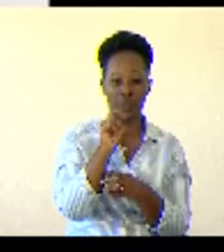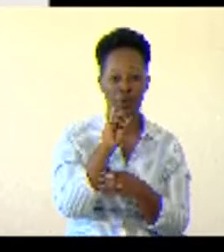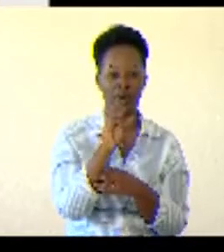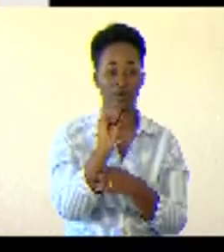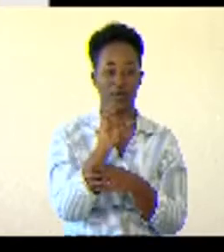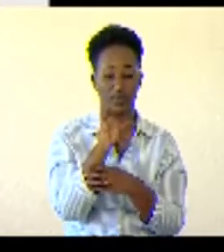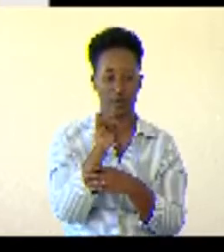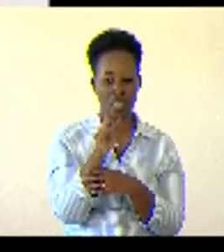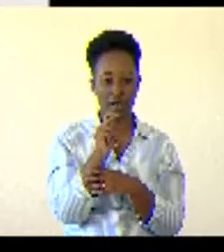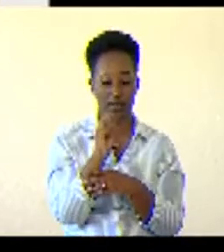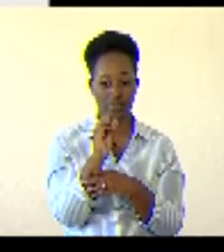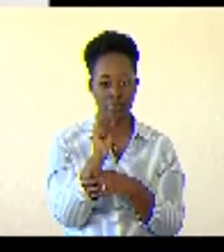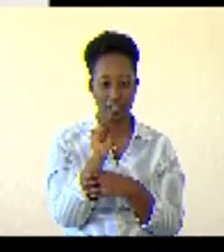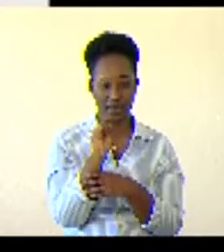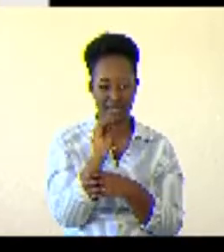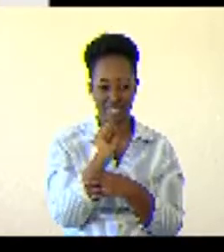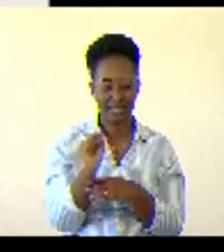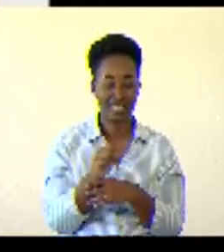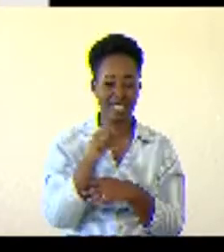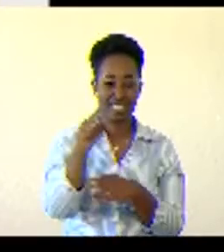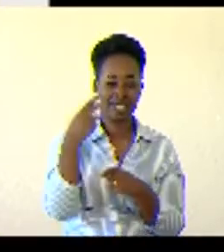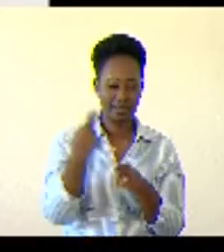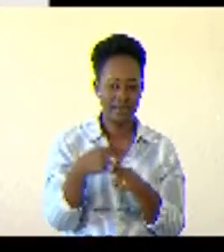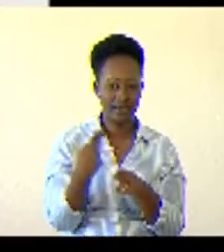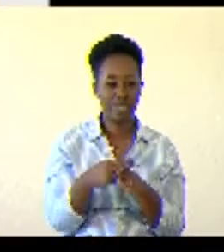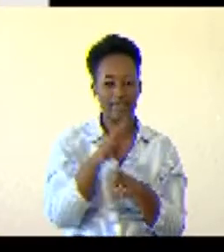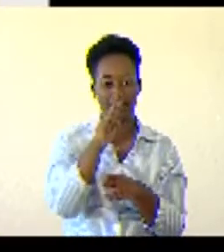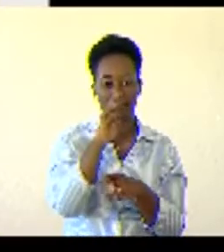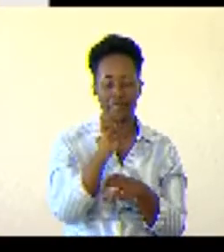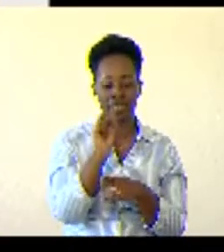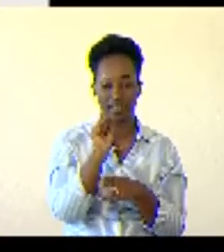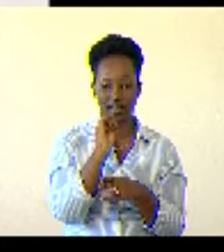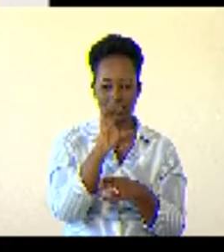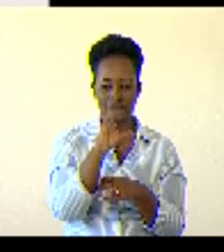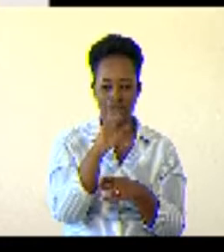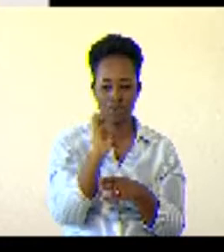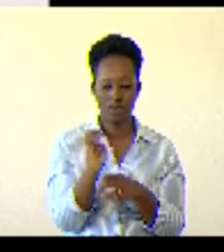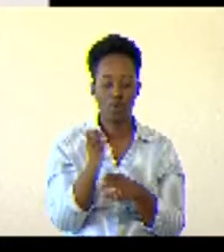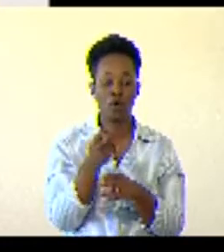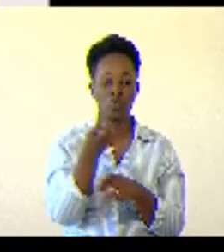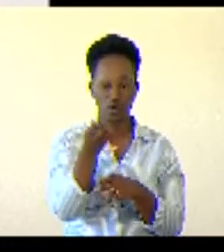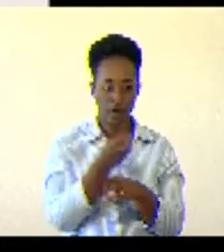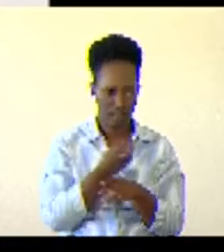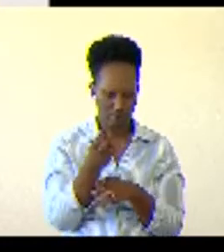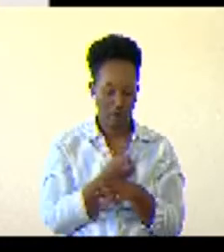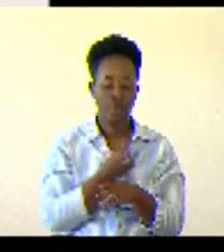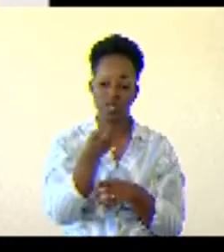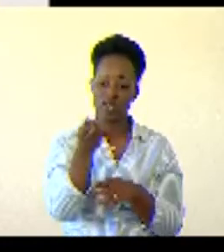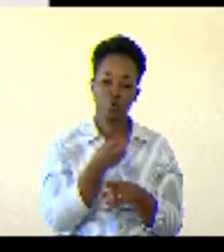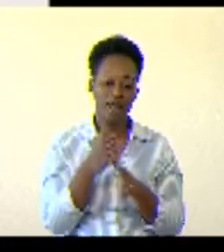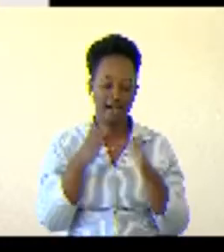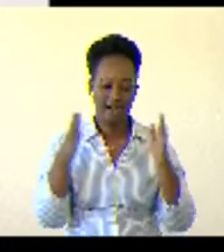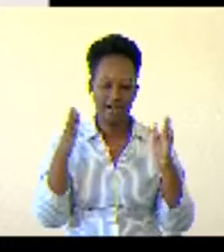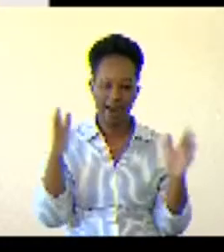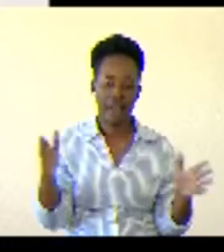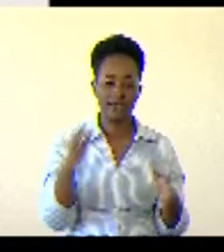endocytosis and exocytosis, these are called vesicle transports. They transport large molecules. And these large molecules, they are